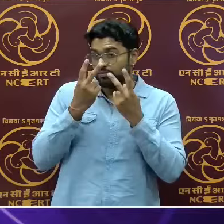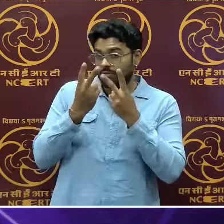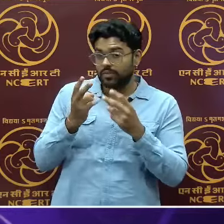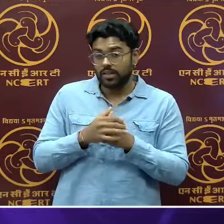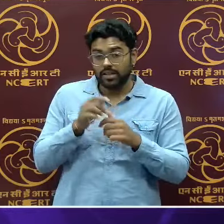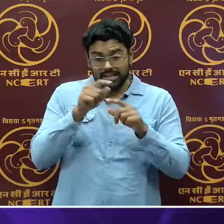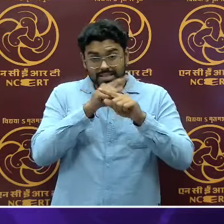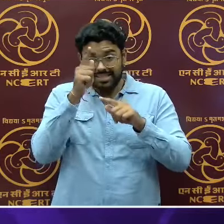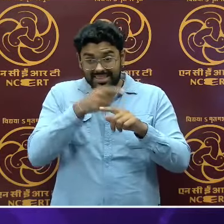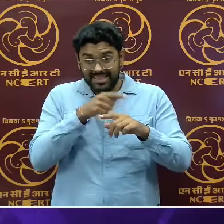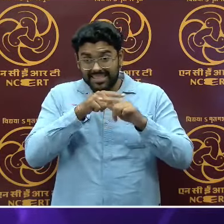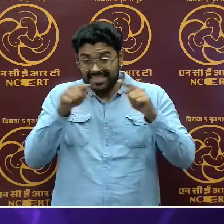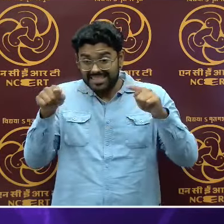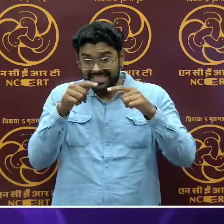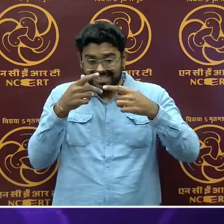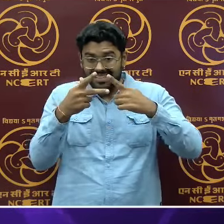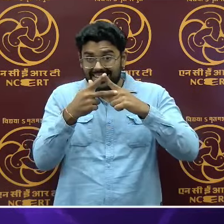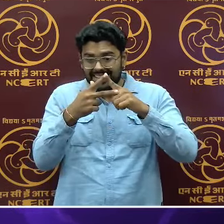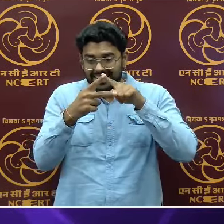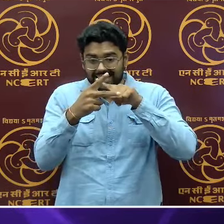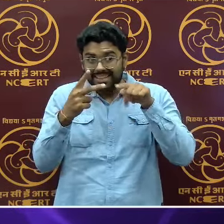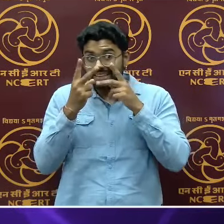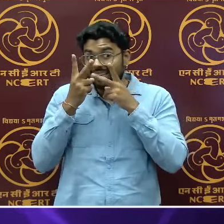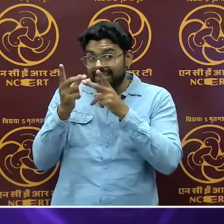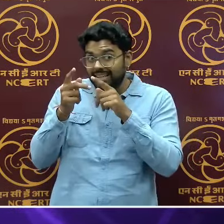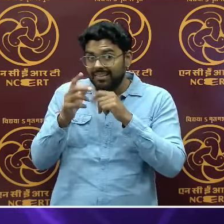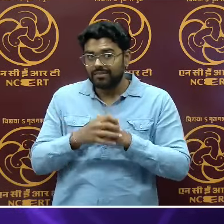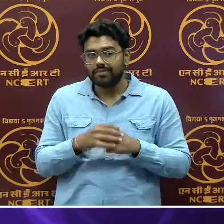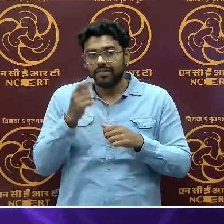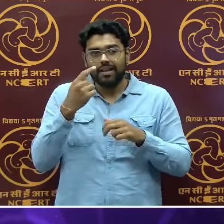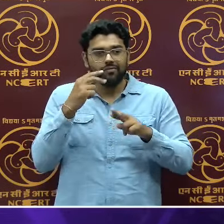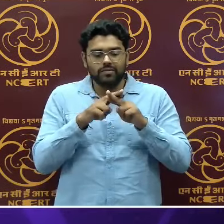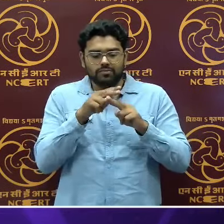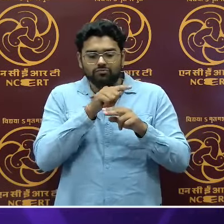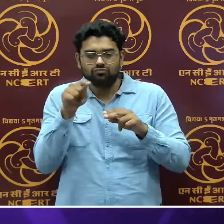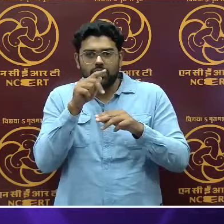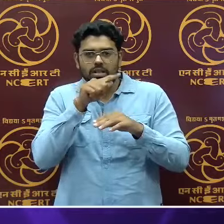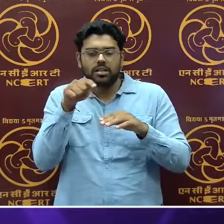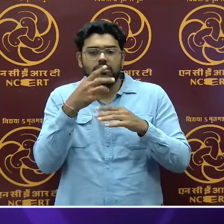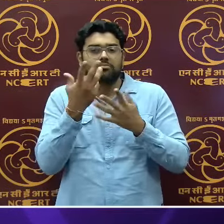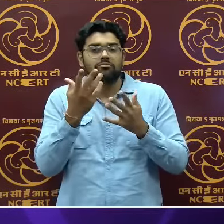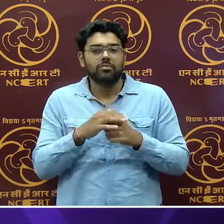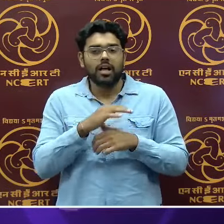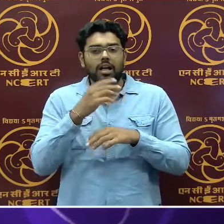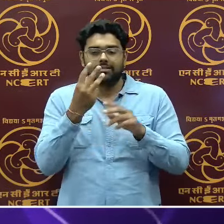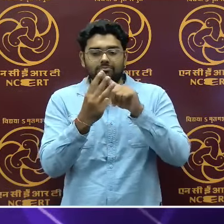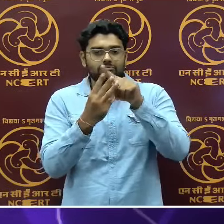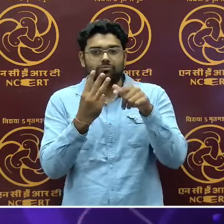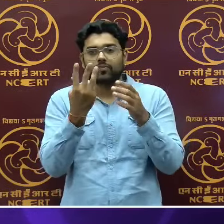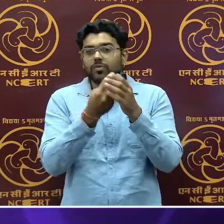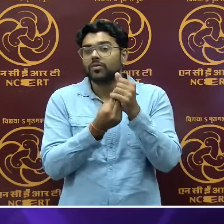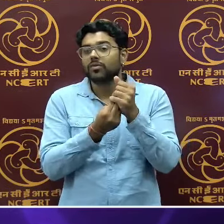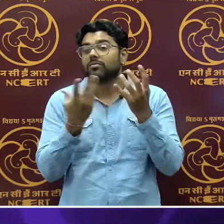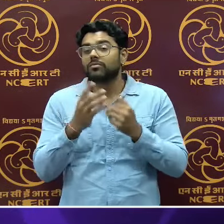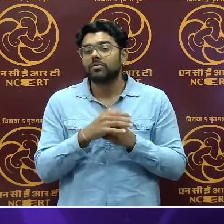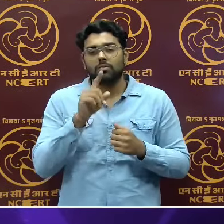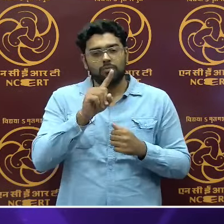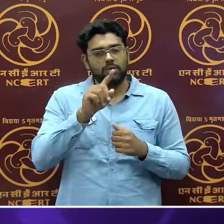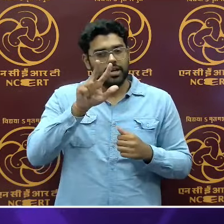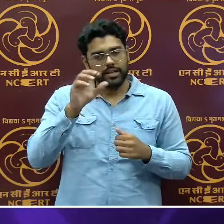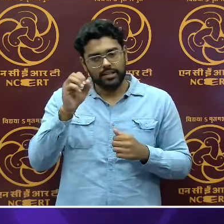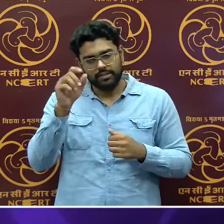straight line? Yes, ma'am. So, the three angles should be equal to how much? 180. 180, very good. So, shall I write down